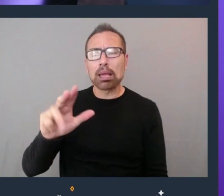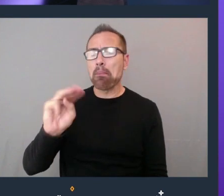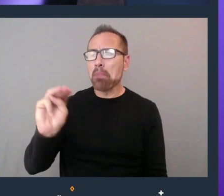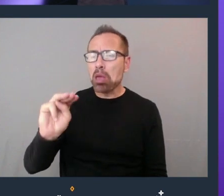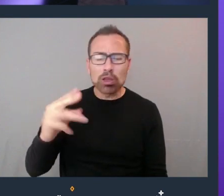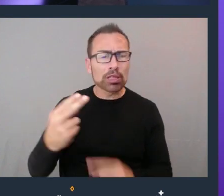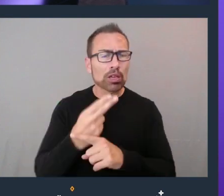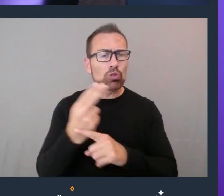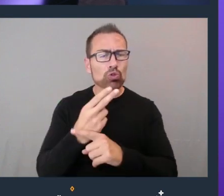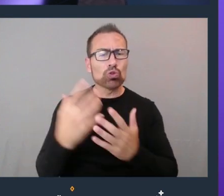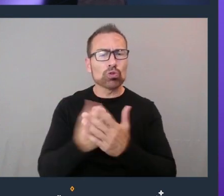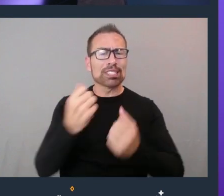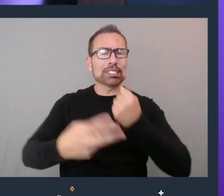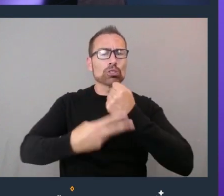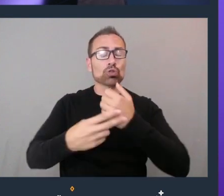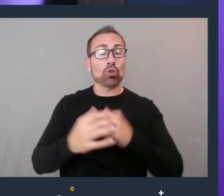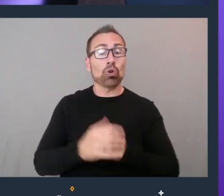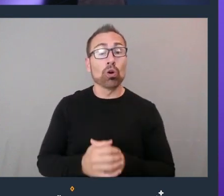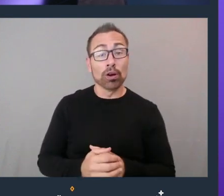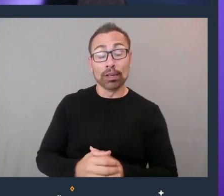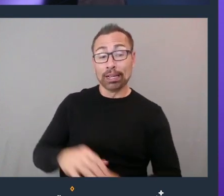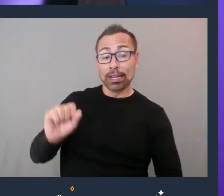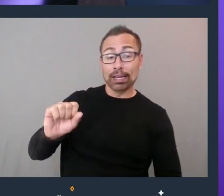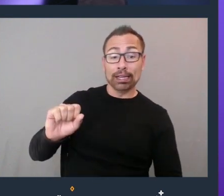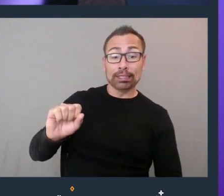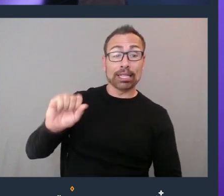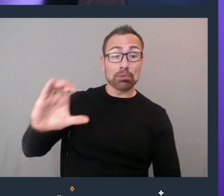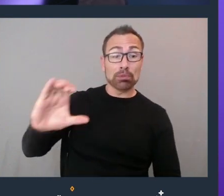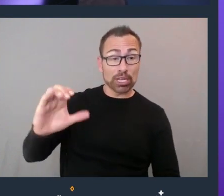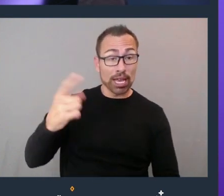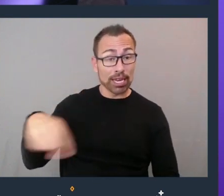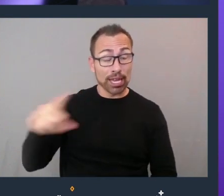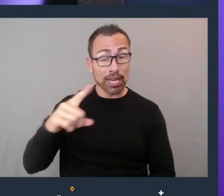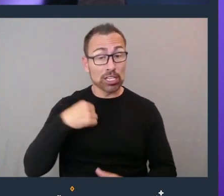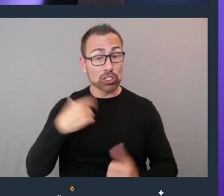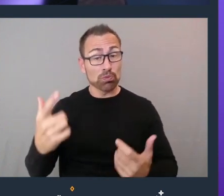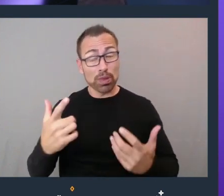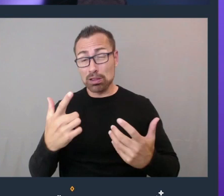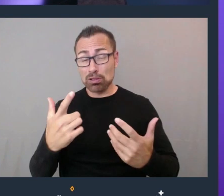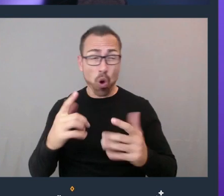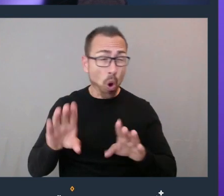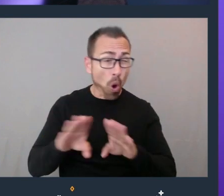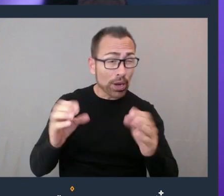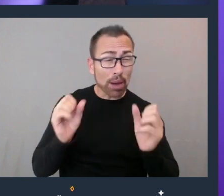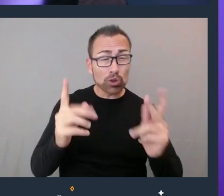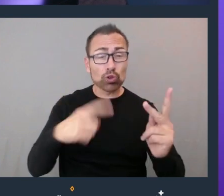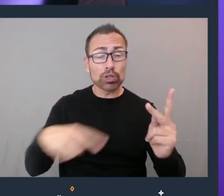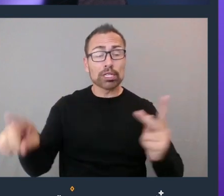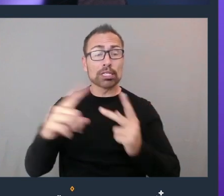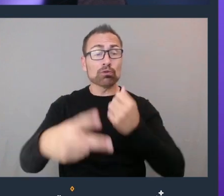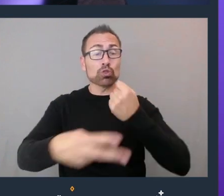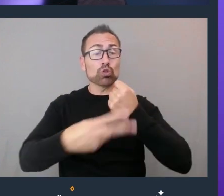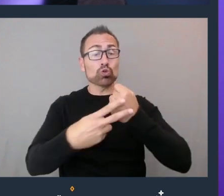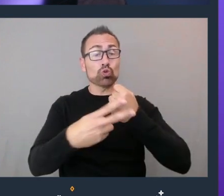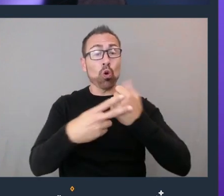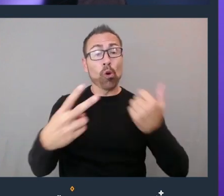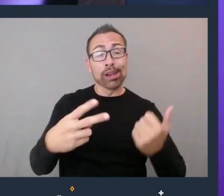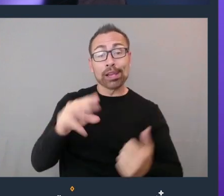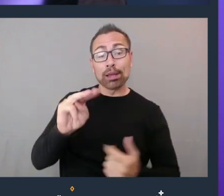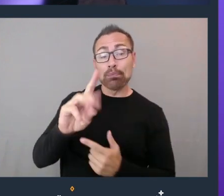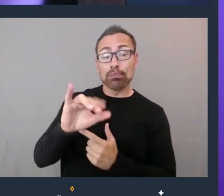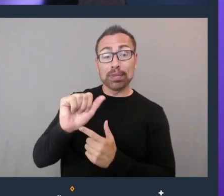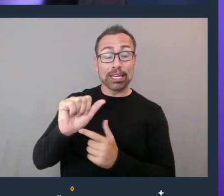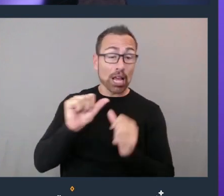new opportunities with data by adding all the ability to store media and memories long-term. And that's really increased their storage needs pretty